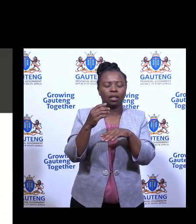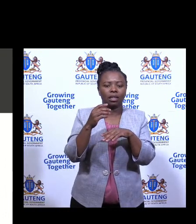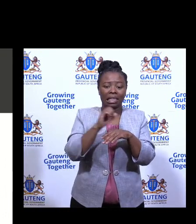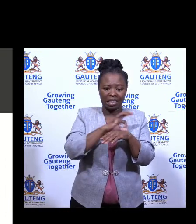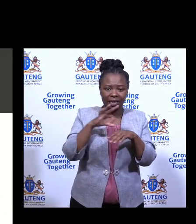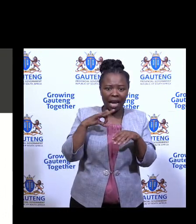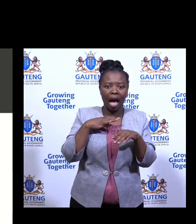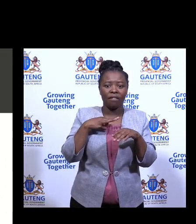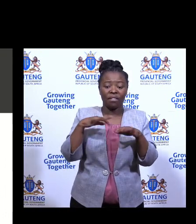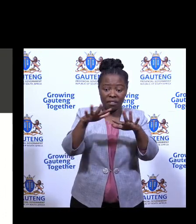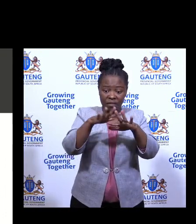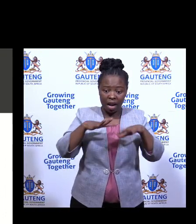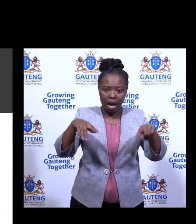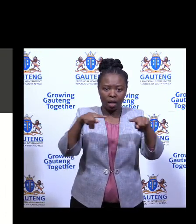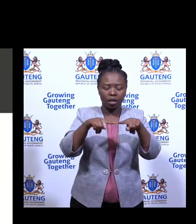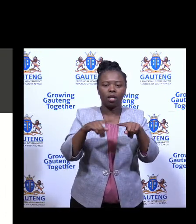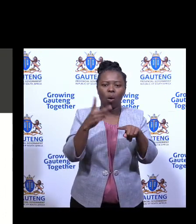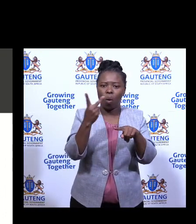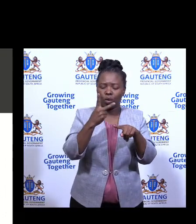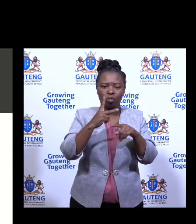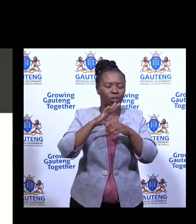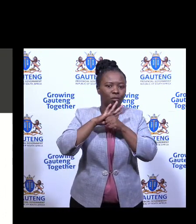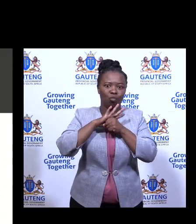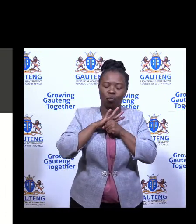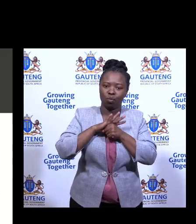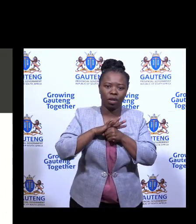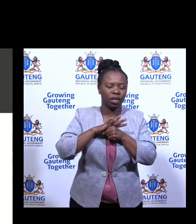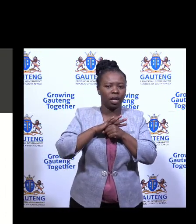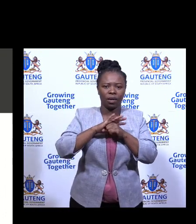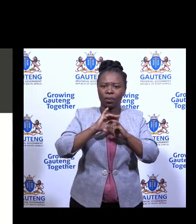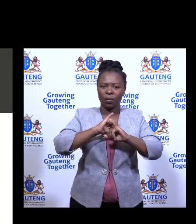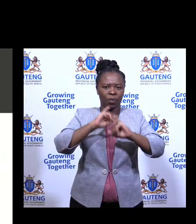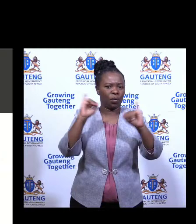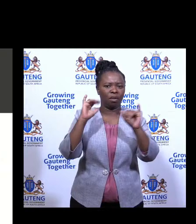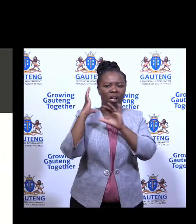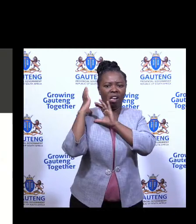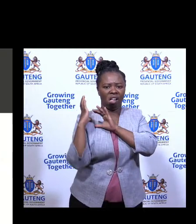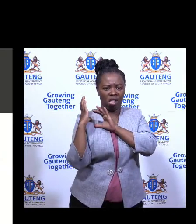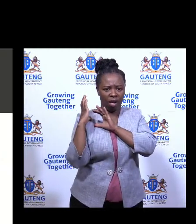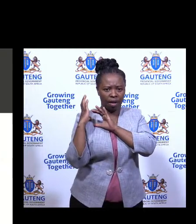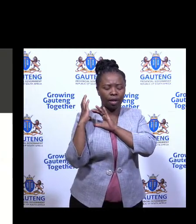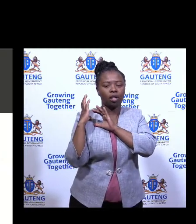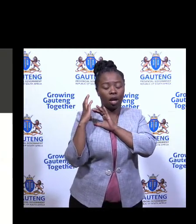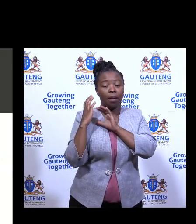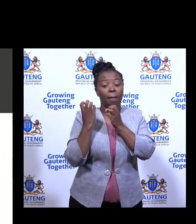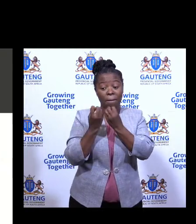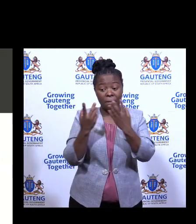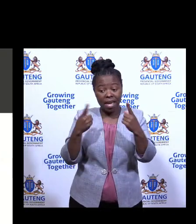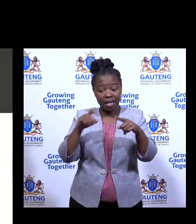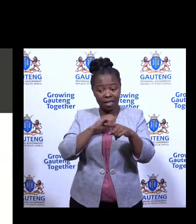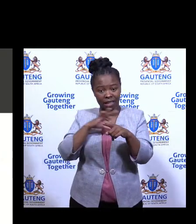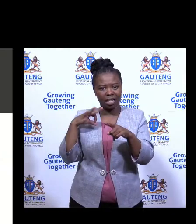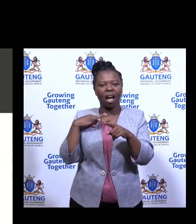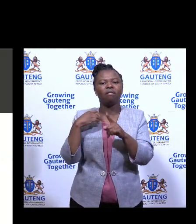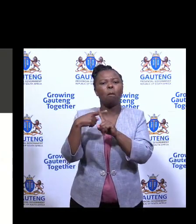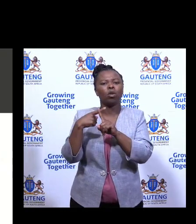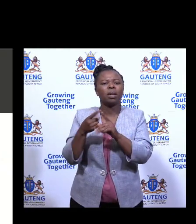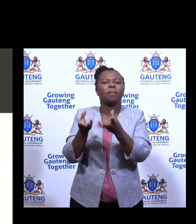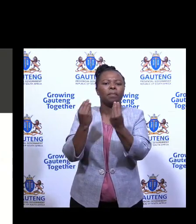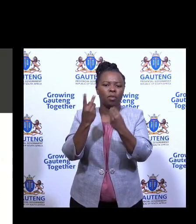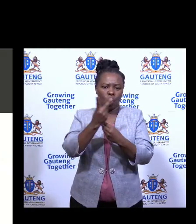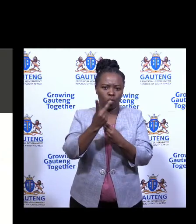facilities as well are also under extraordinary amount of pressure at the moment, and many of them themselves are testing positive.